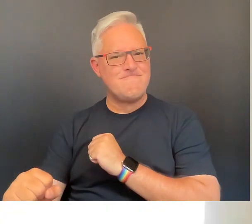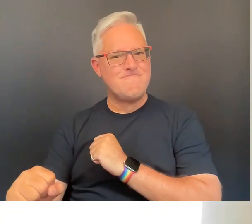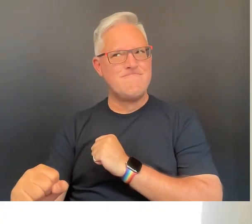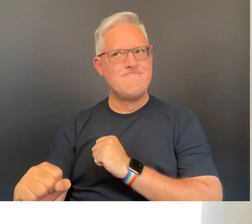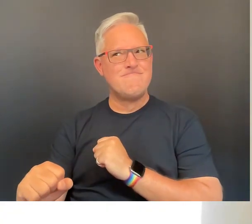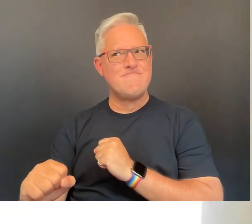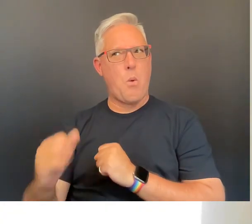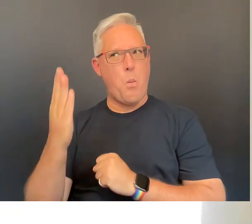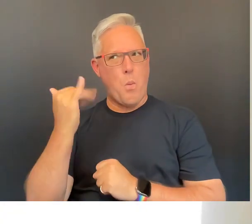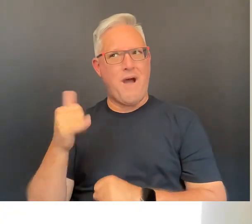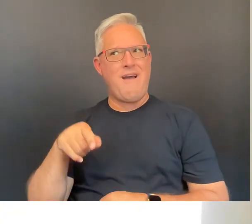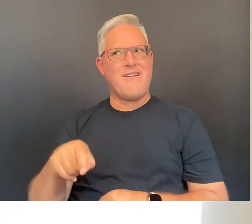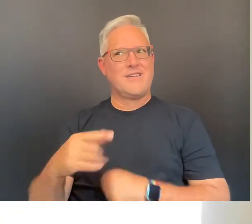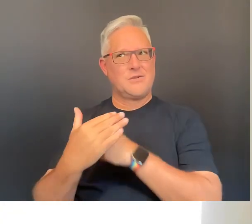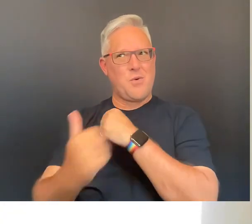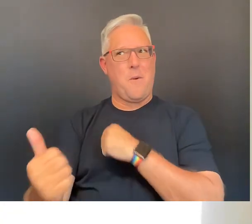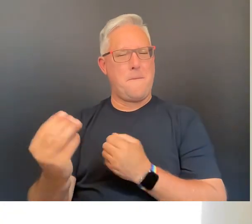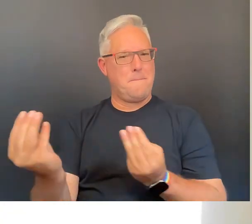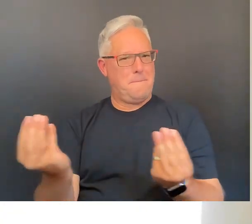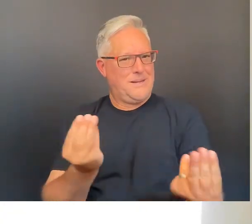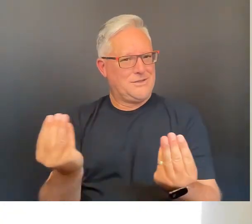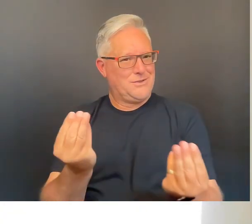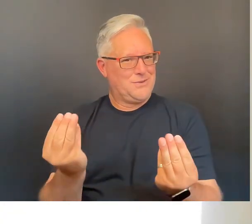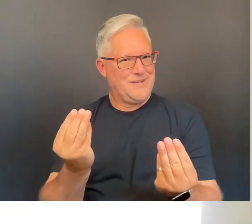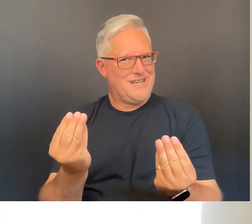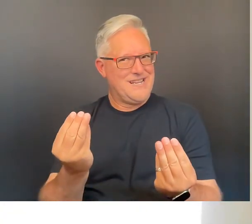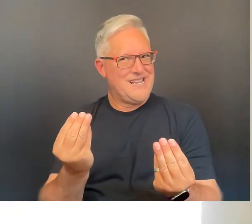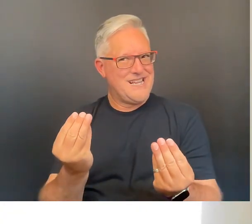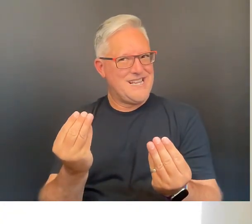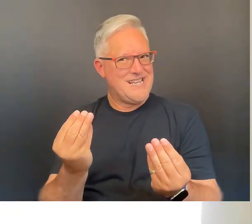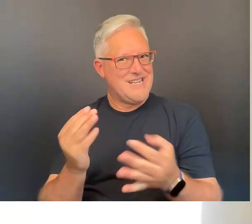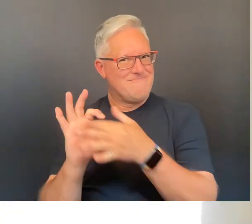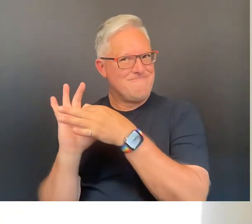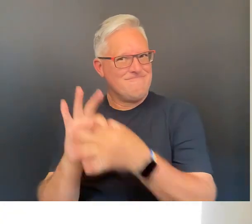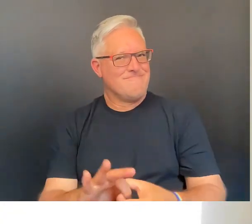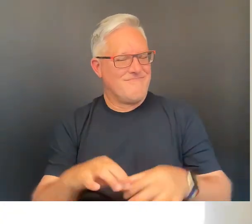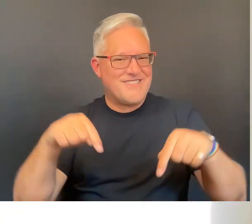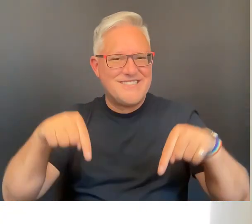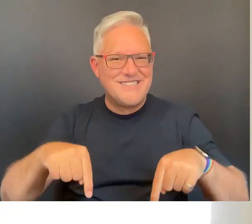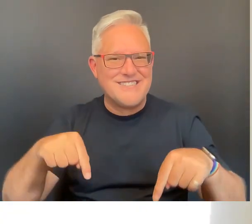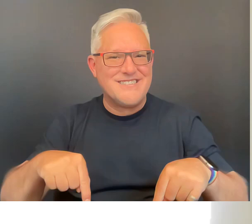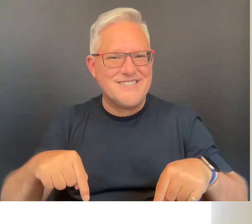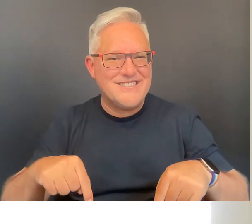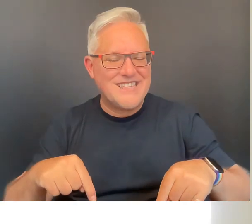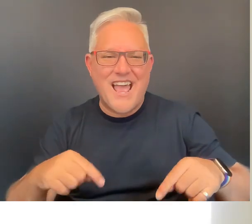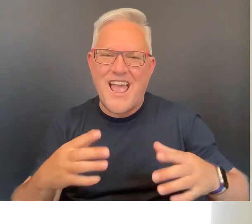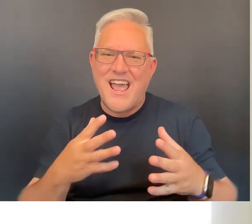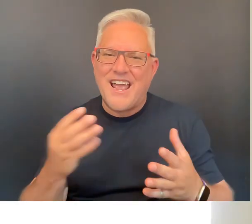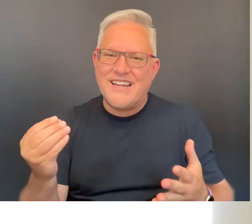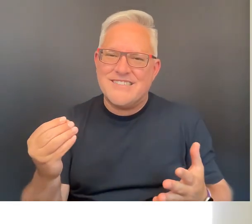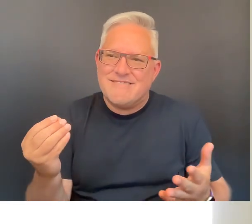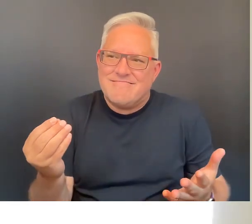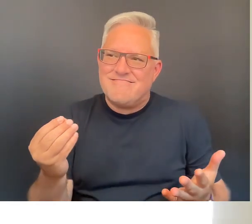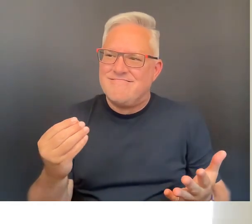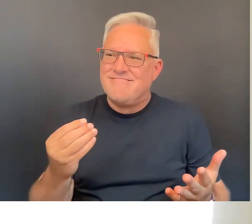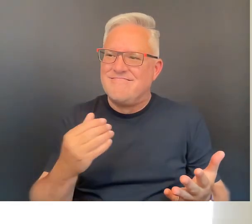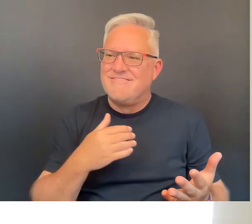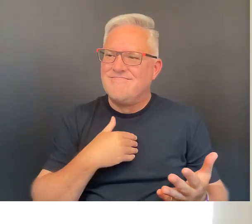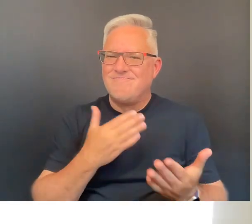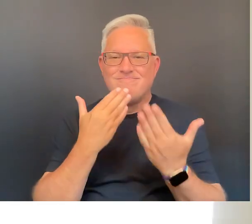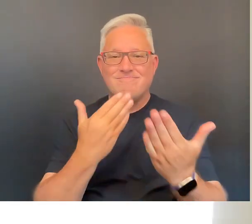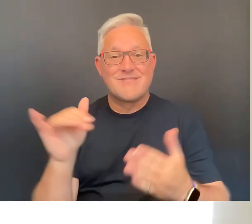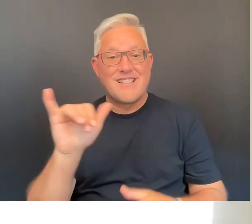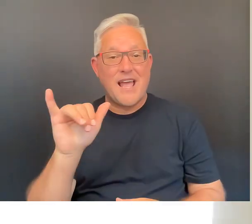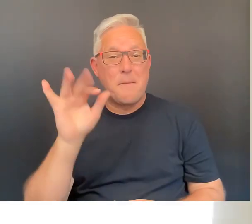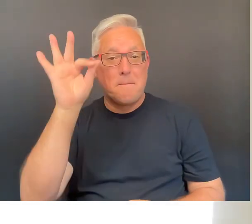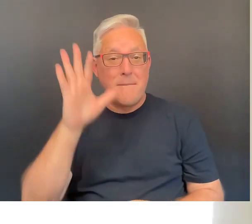to ministry really led me to where I'm at. And I'm so grateful that, much like